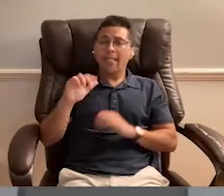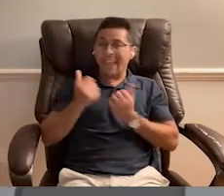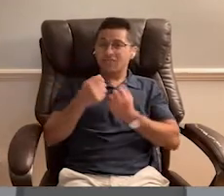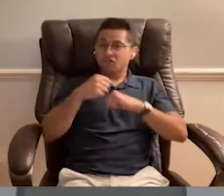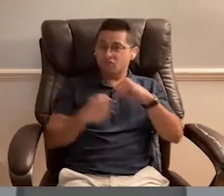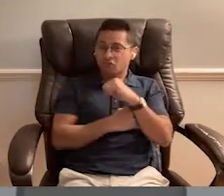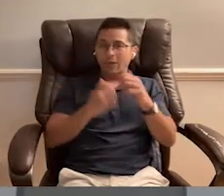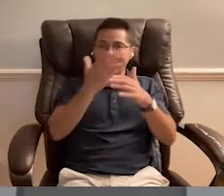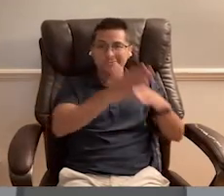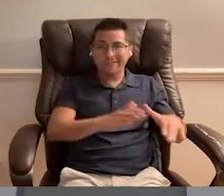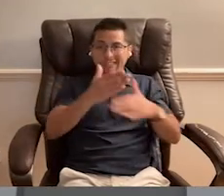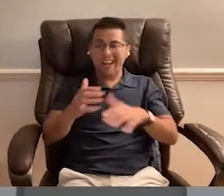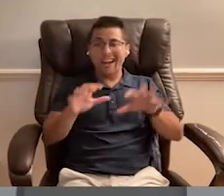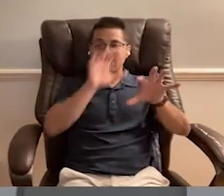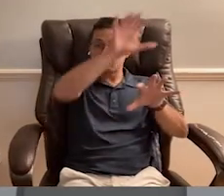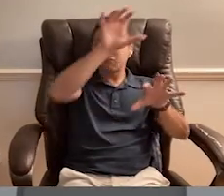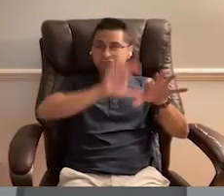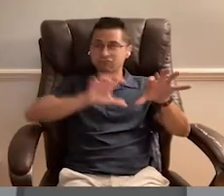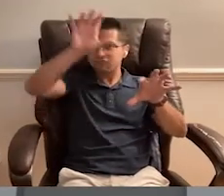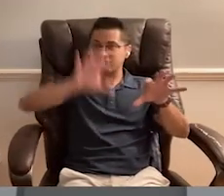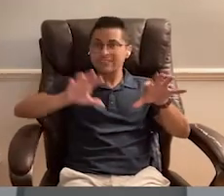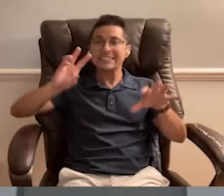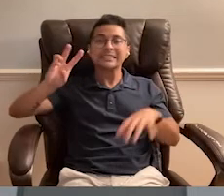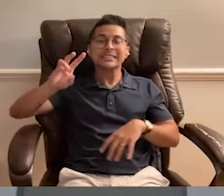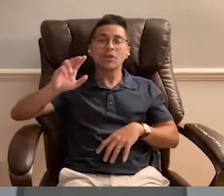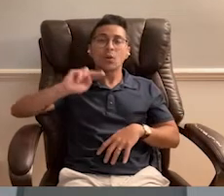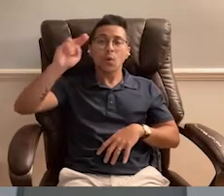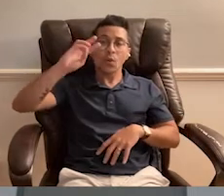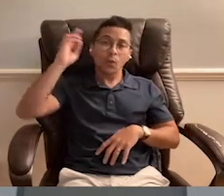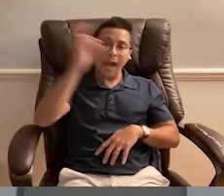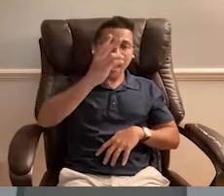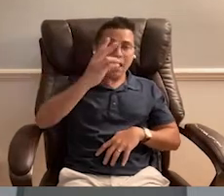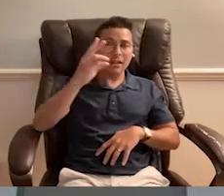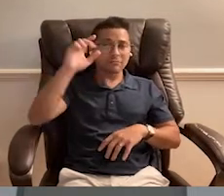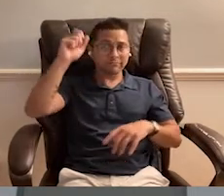s.org. Our agency structure, we are divided into regions,